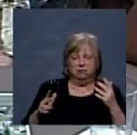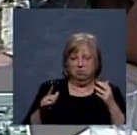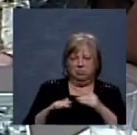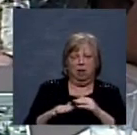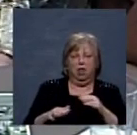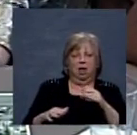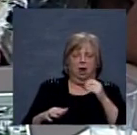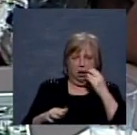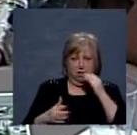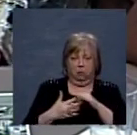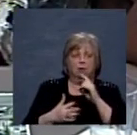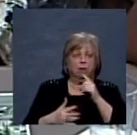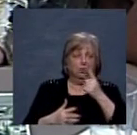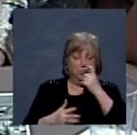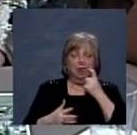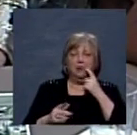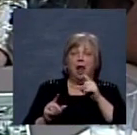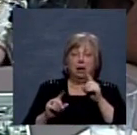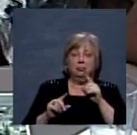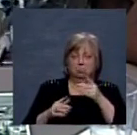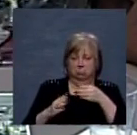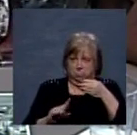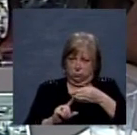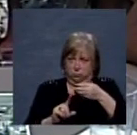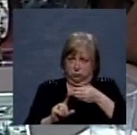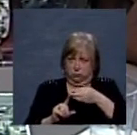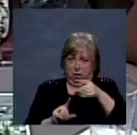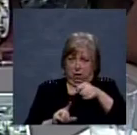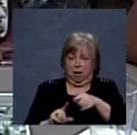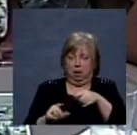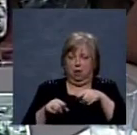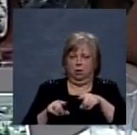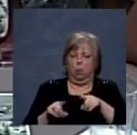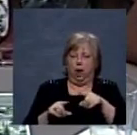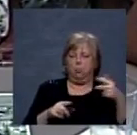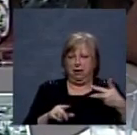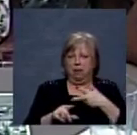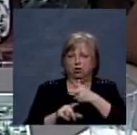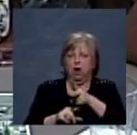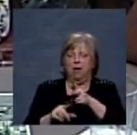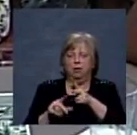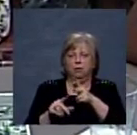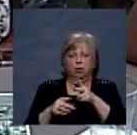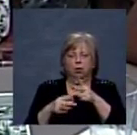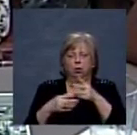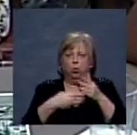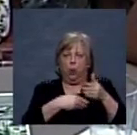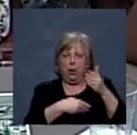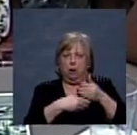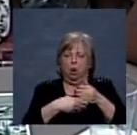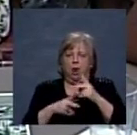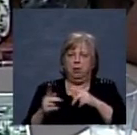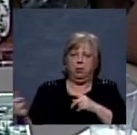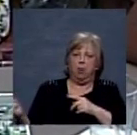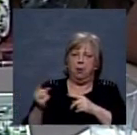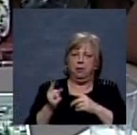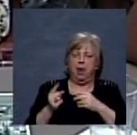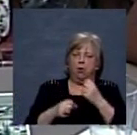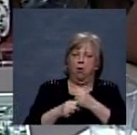know this is true because I patronize them. And while I was in the drive-thru, I've had people come up to my car